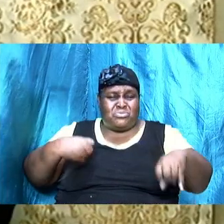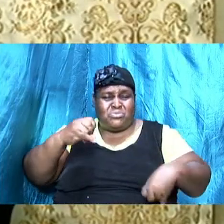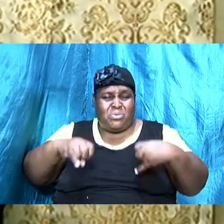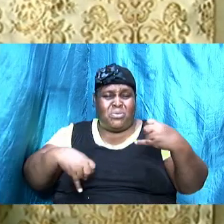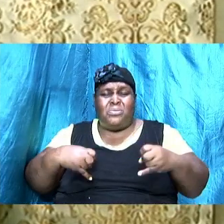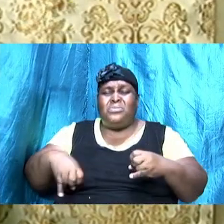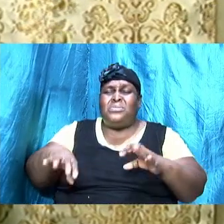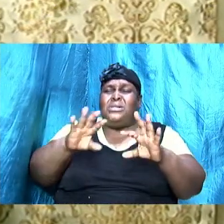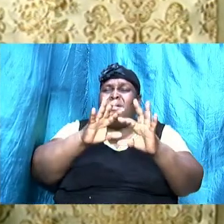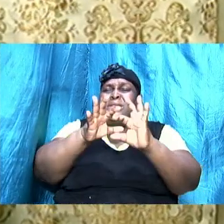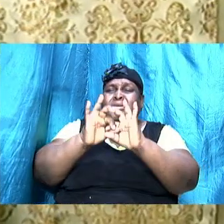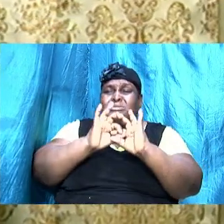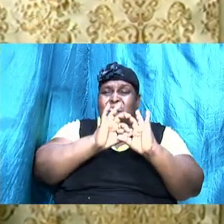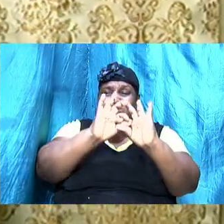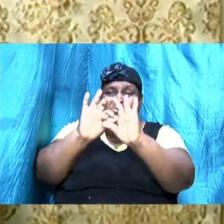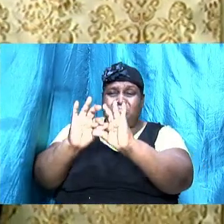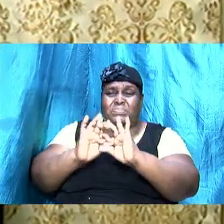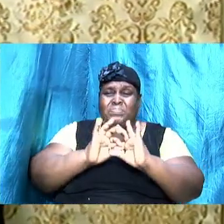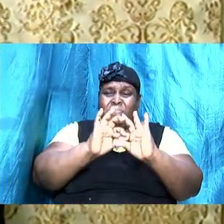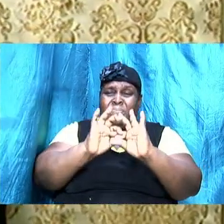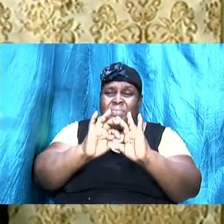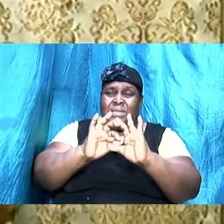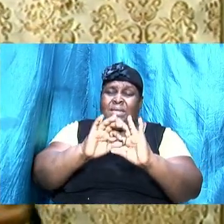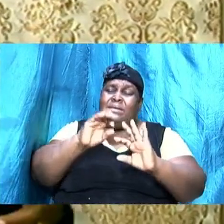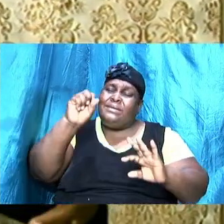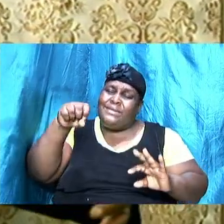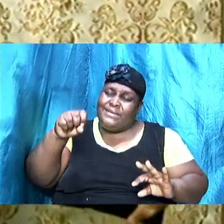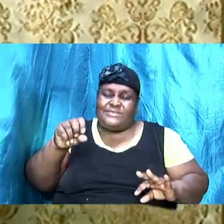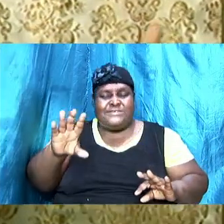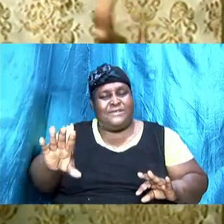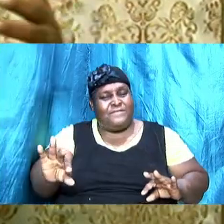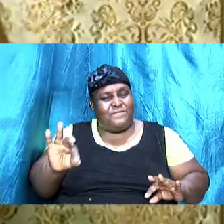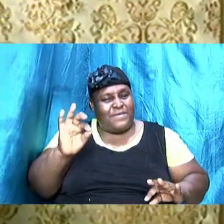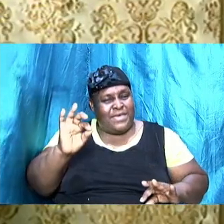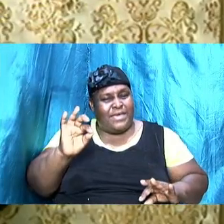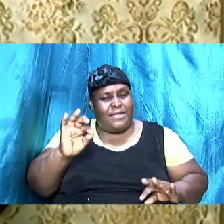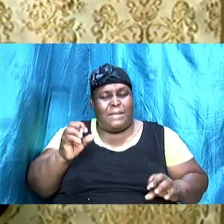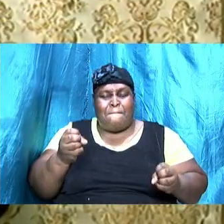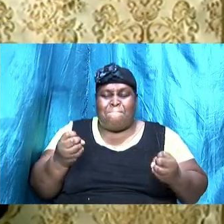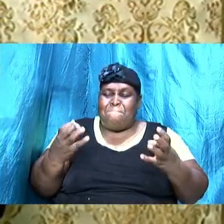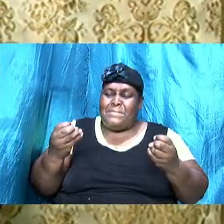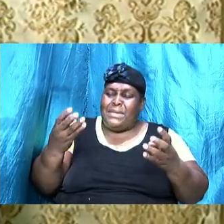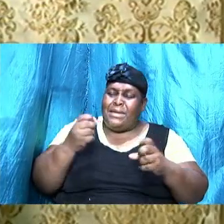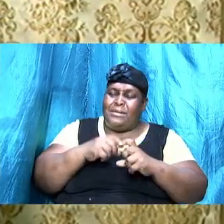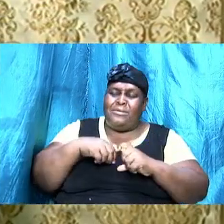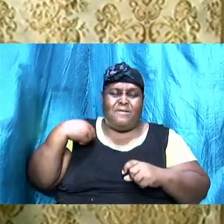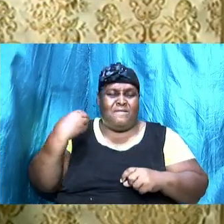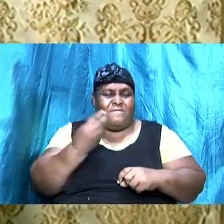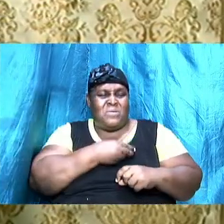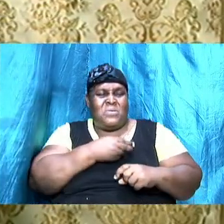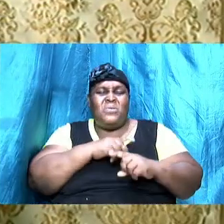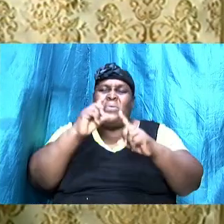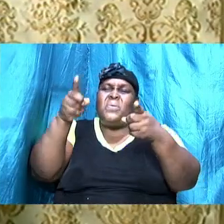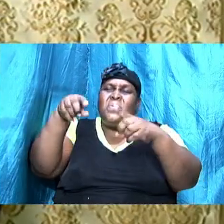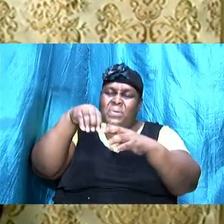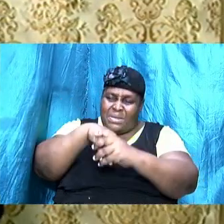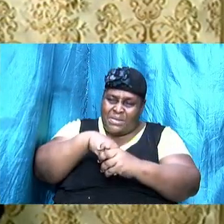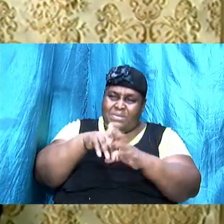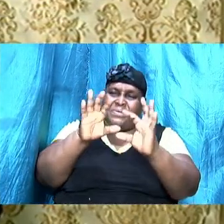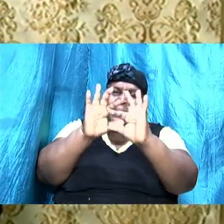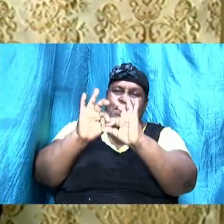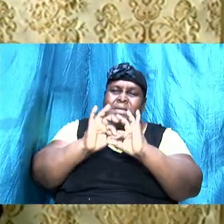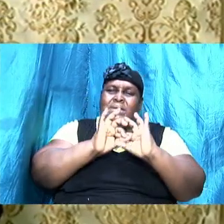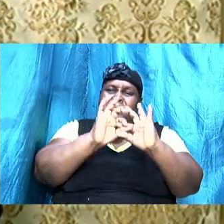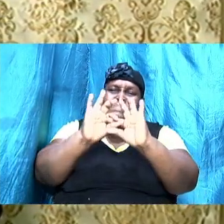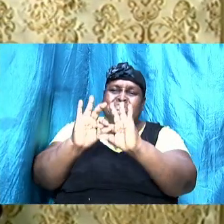yet, we find that many of us, having gone into relationships, it would appear that